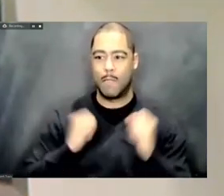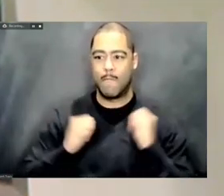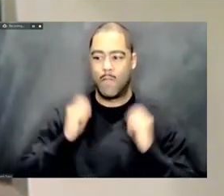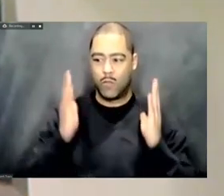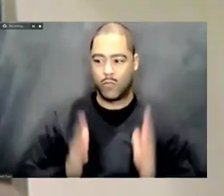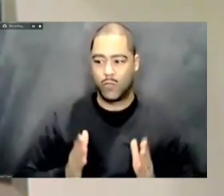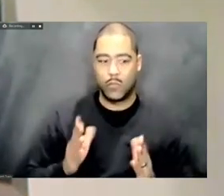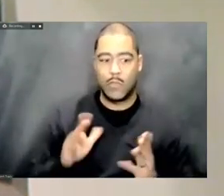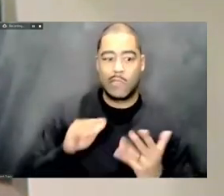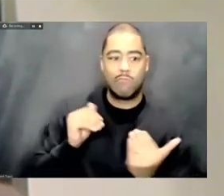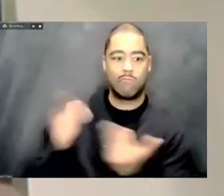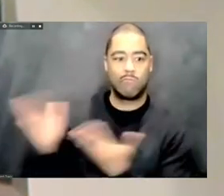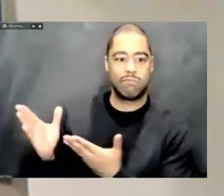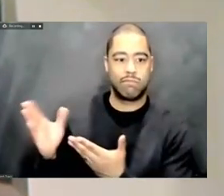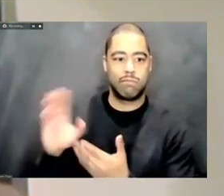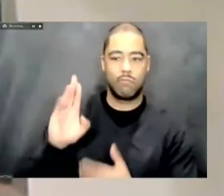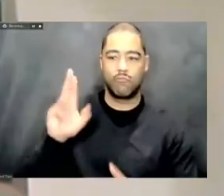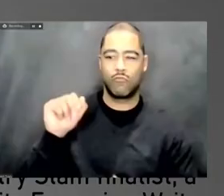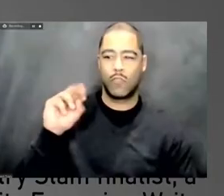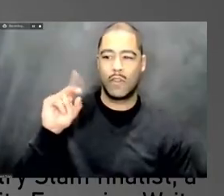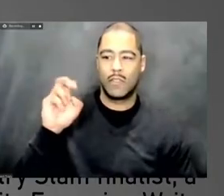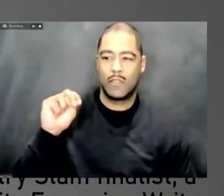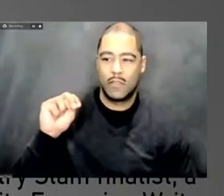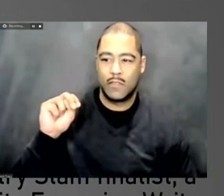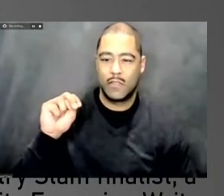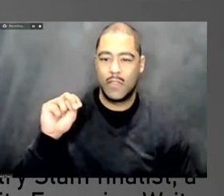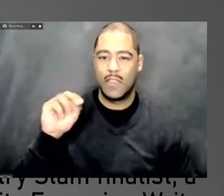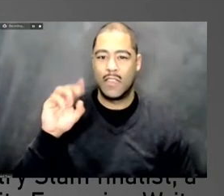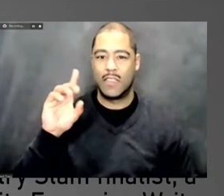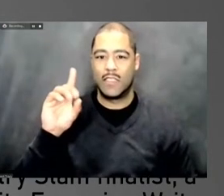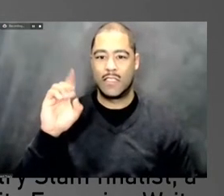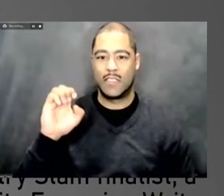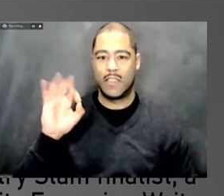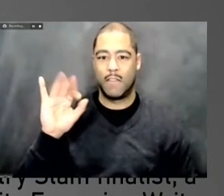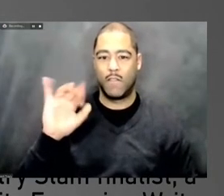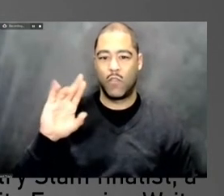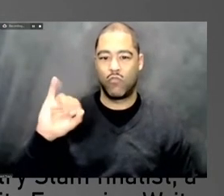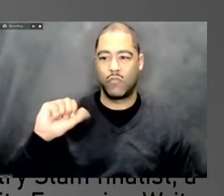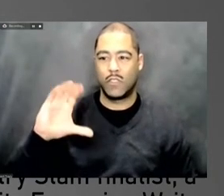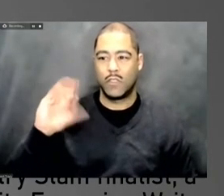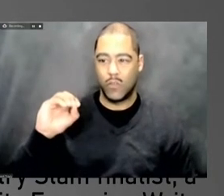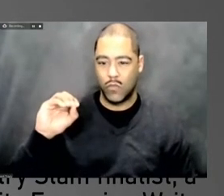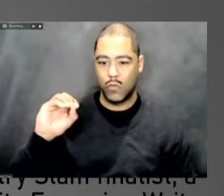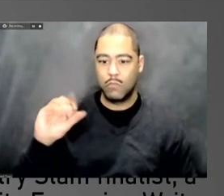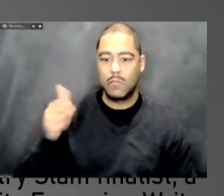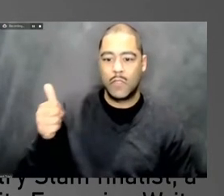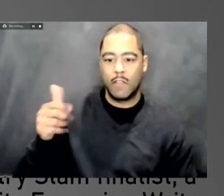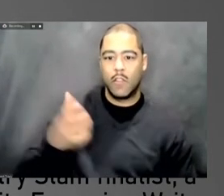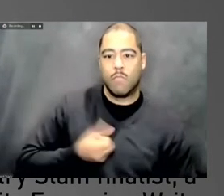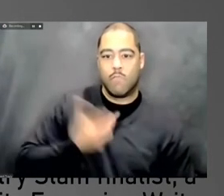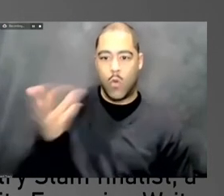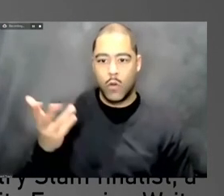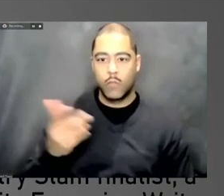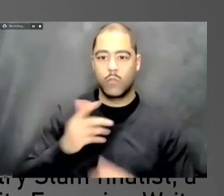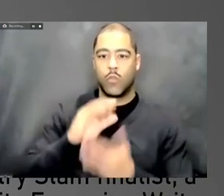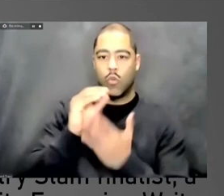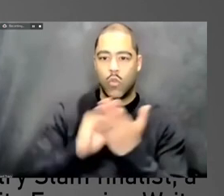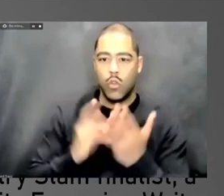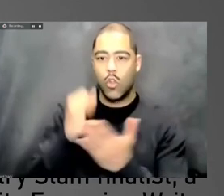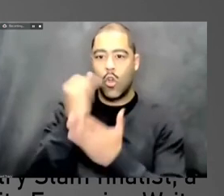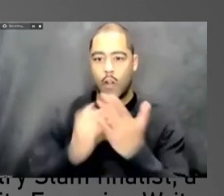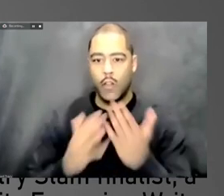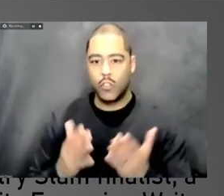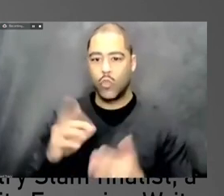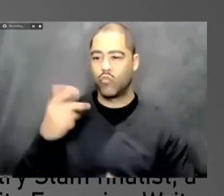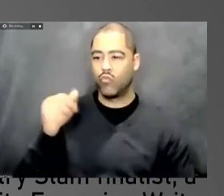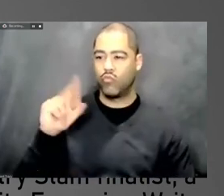DeFrisco. He is a poet, teaching artist, editor, grant writer, and arts coordinator from the